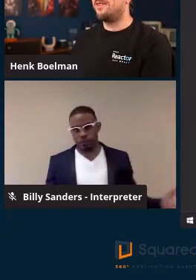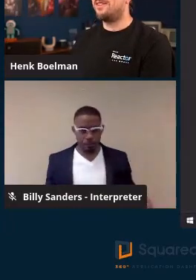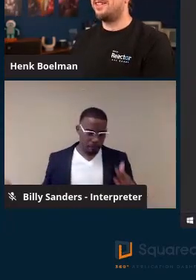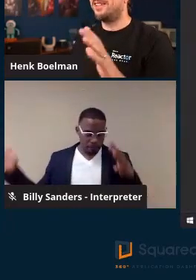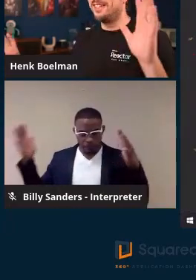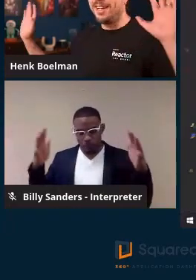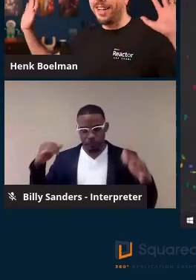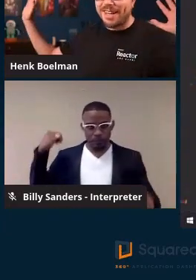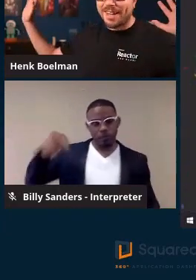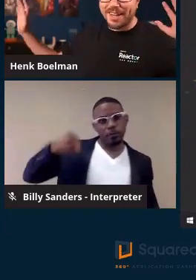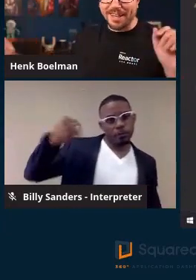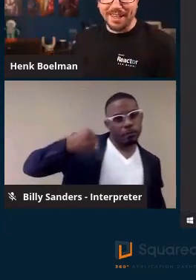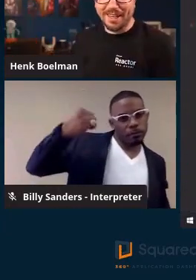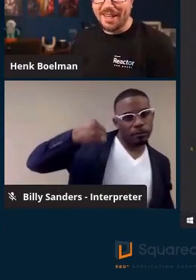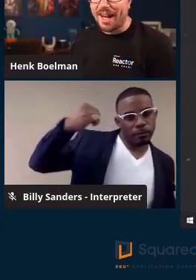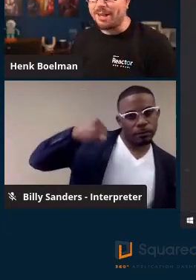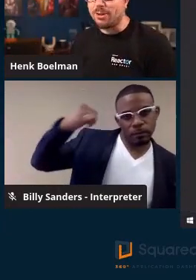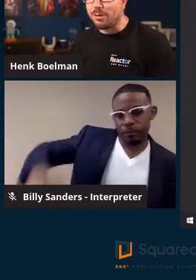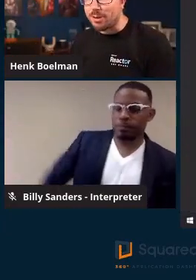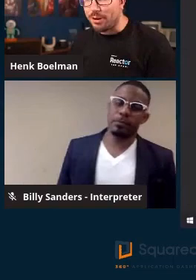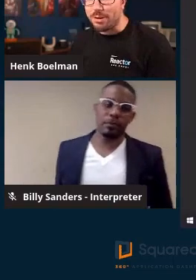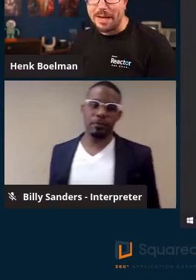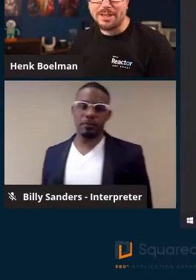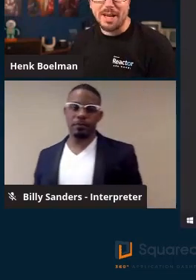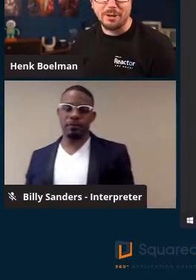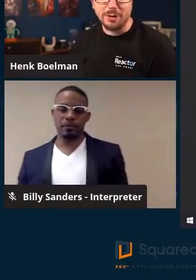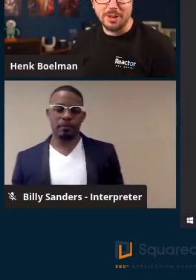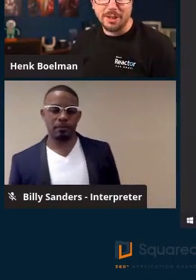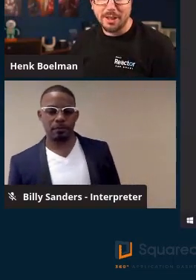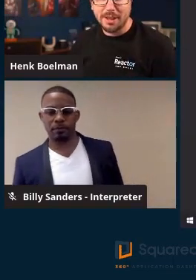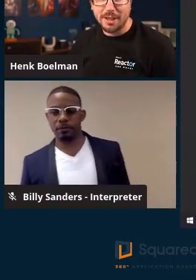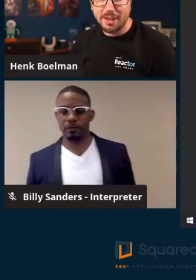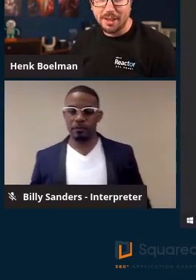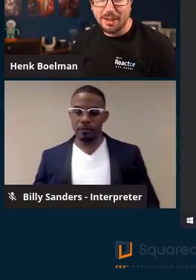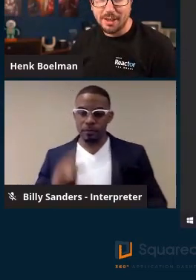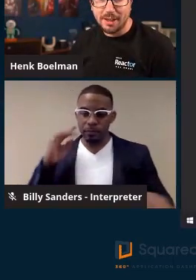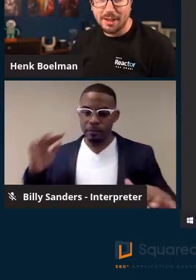Ooh. Yay! I thought it was going to make sound.